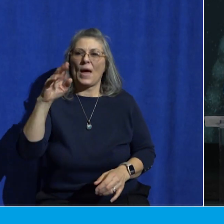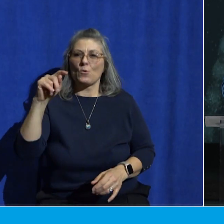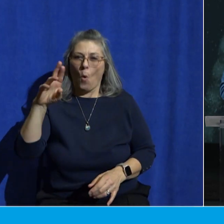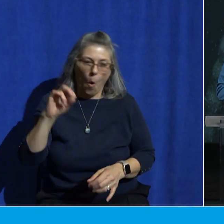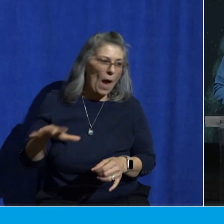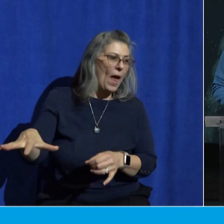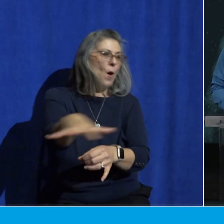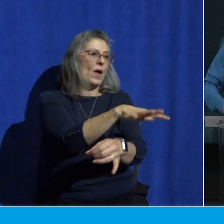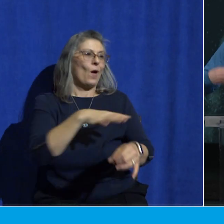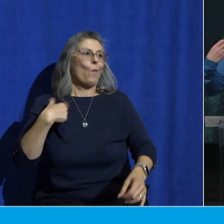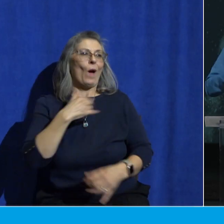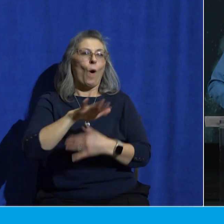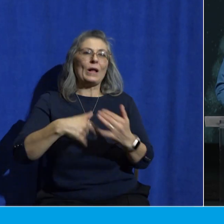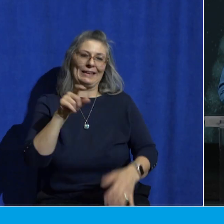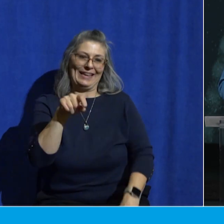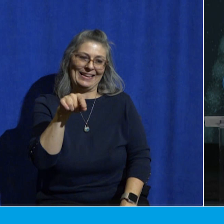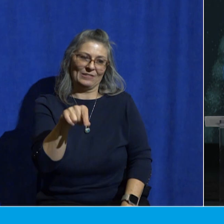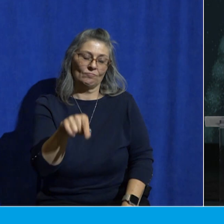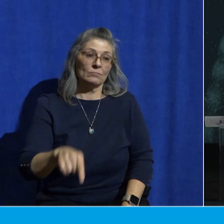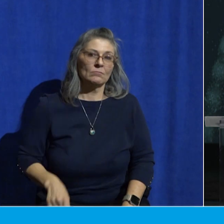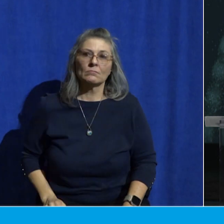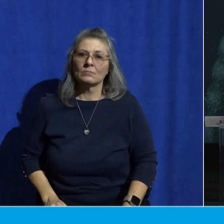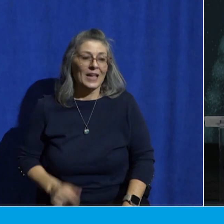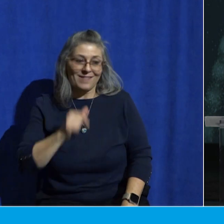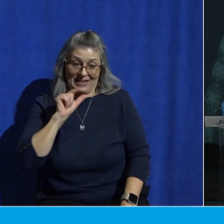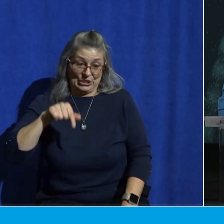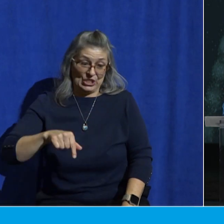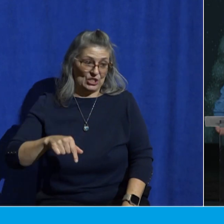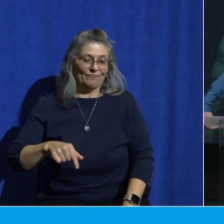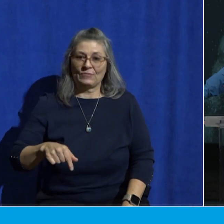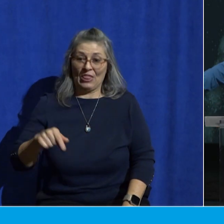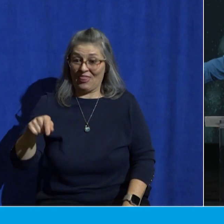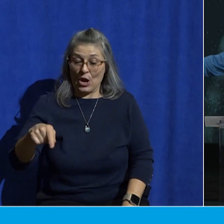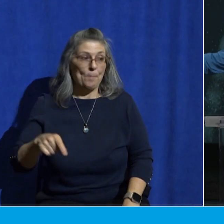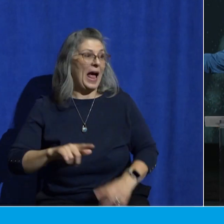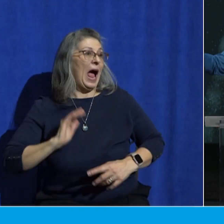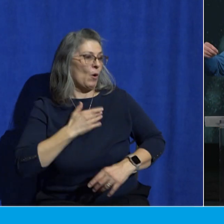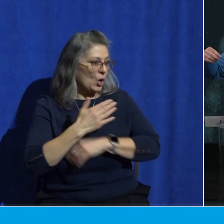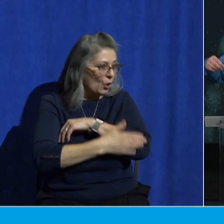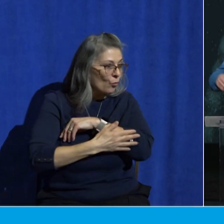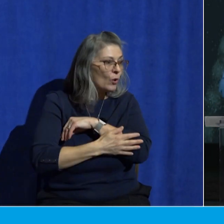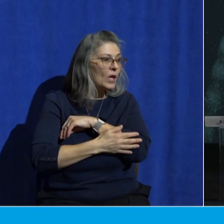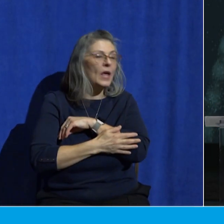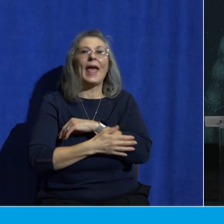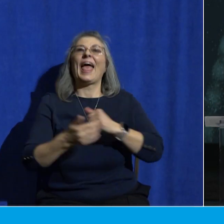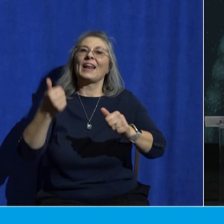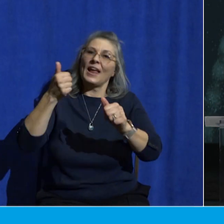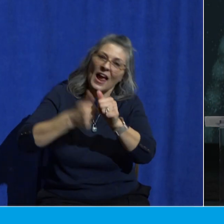needs. And every single person in our country and every country needs.